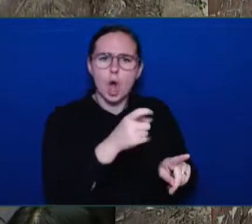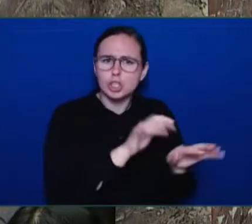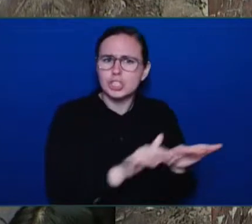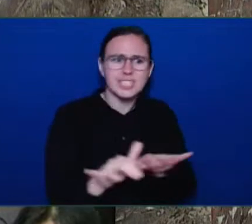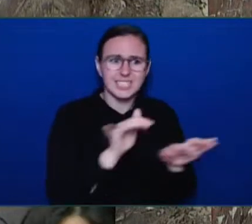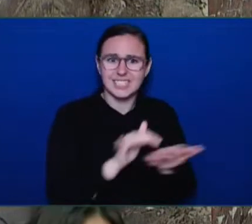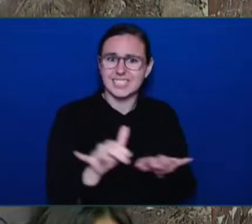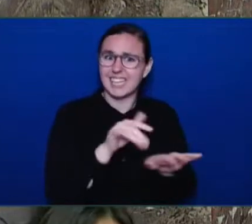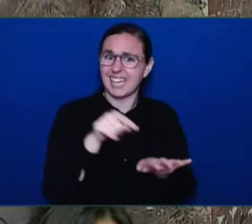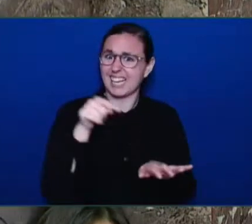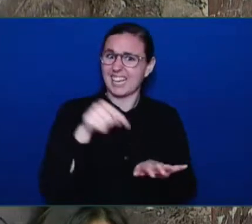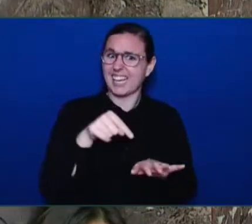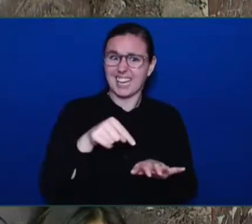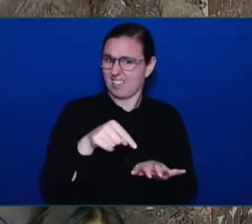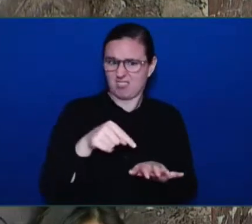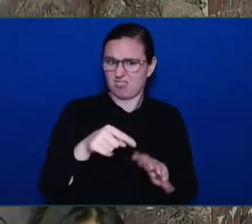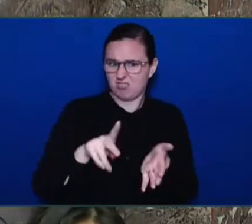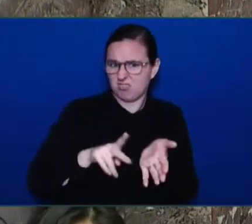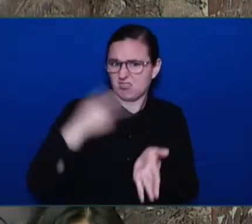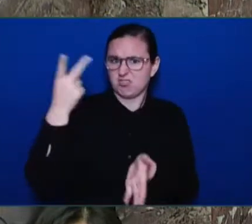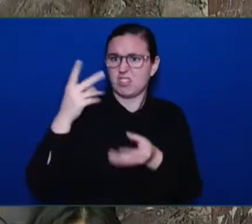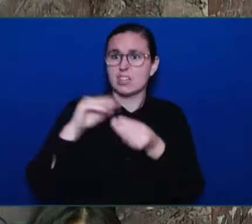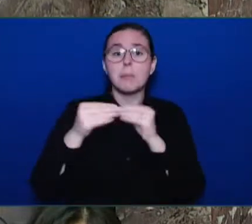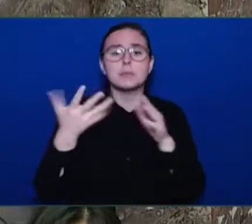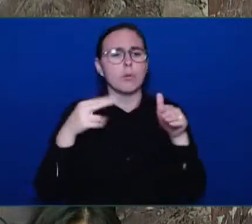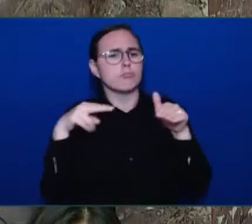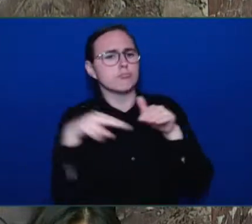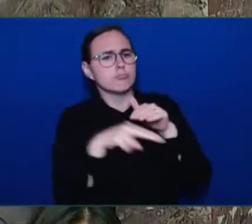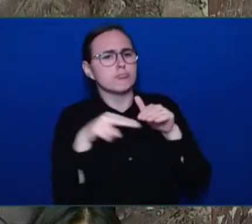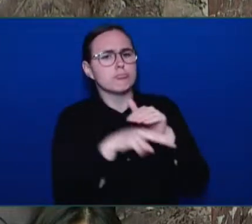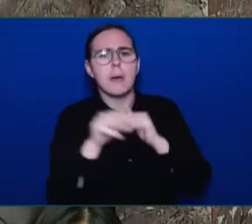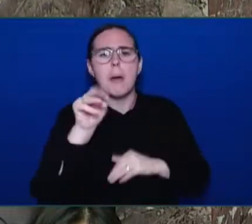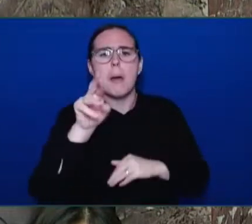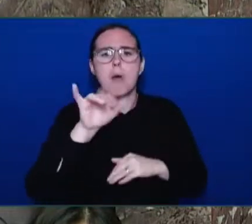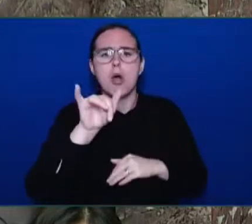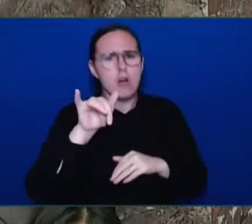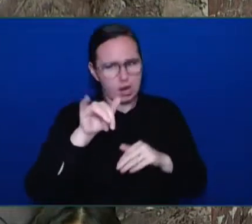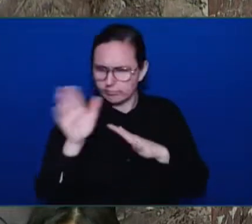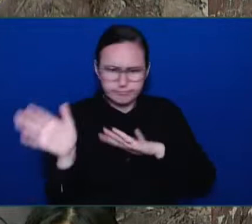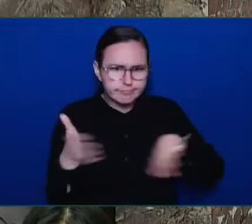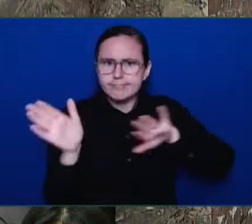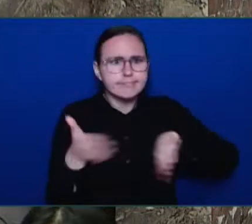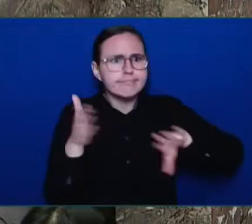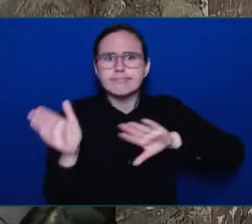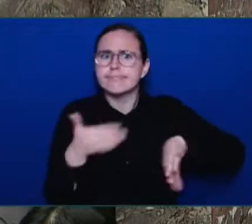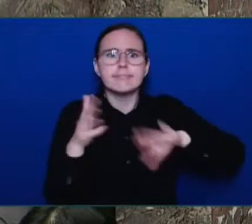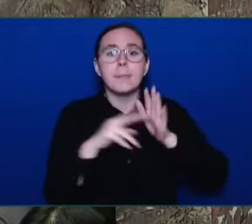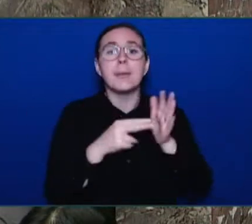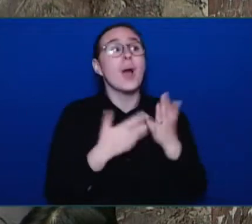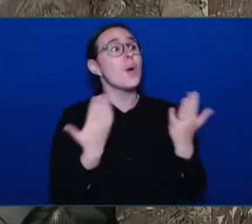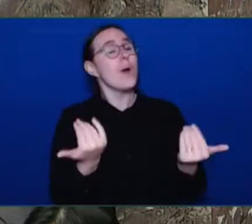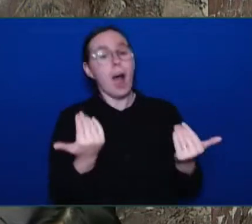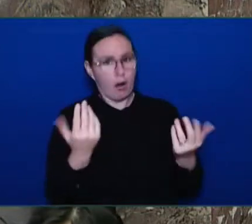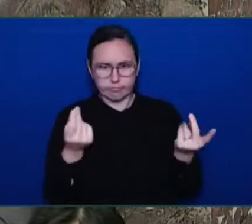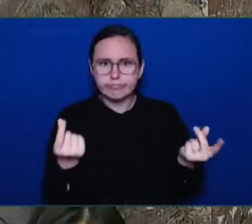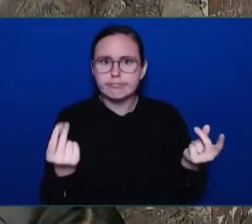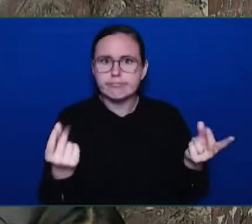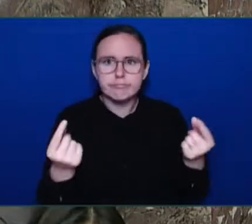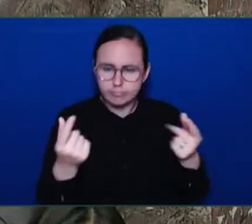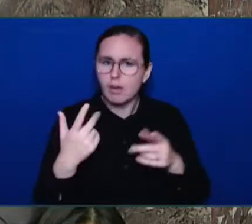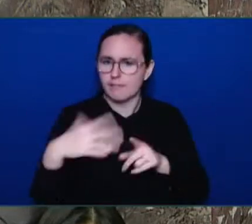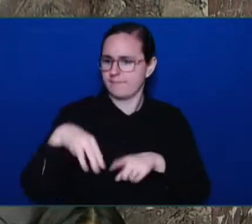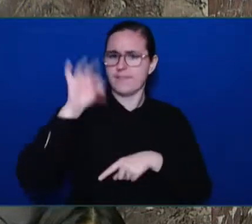Authority. We were waiting, and now we're waiting dramatically less time there and across British Columbia. With respect to